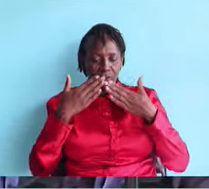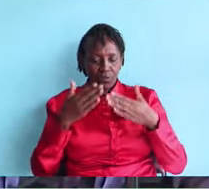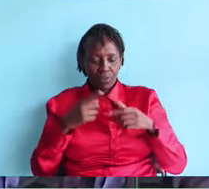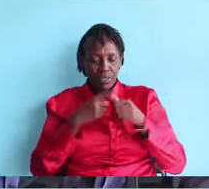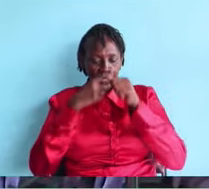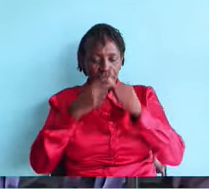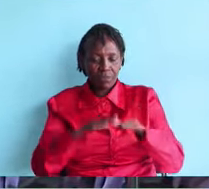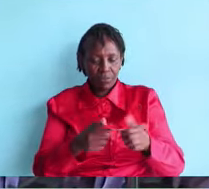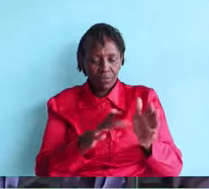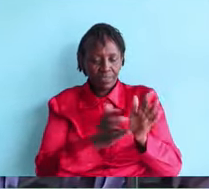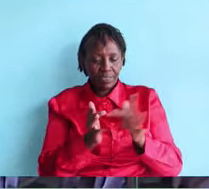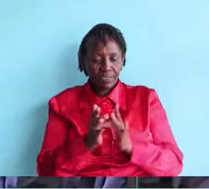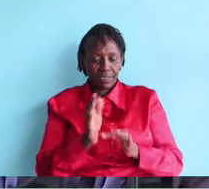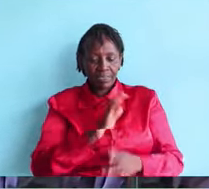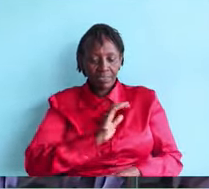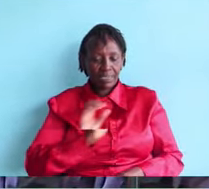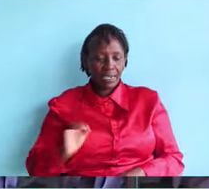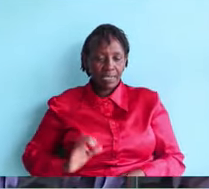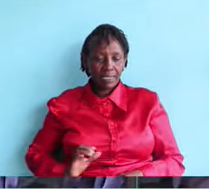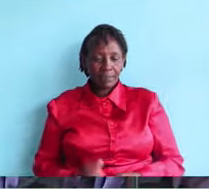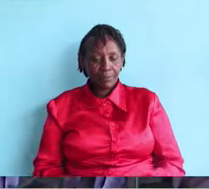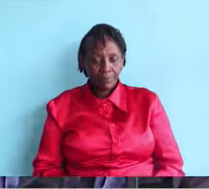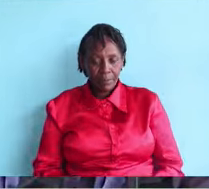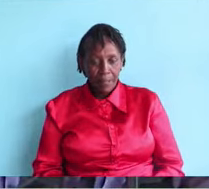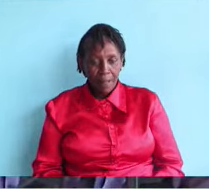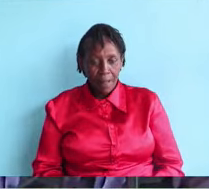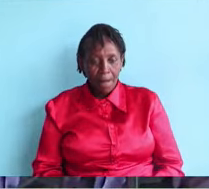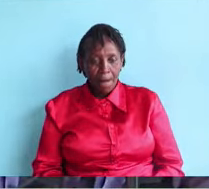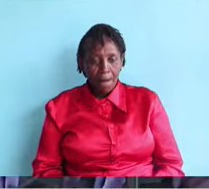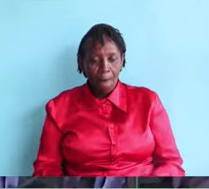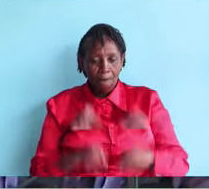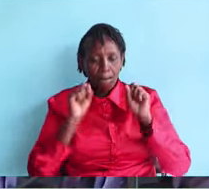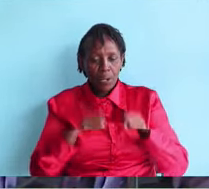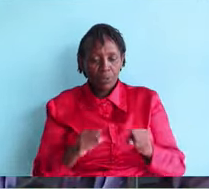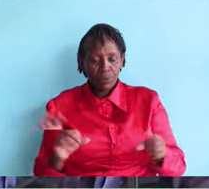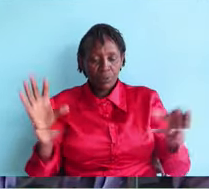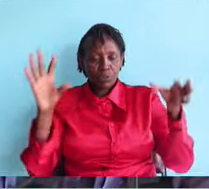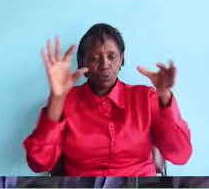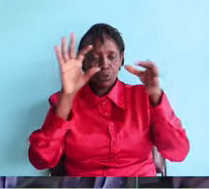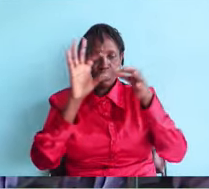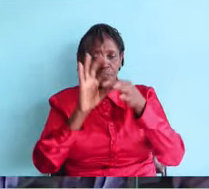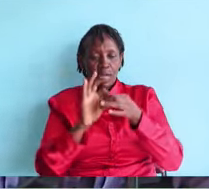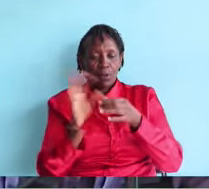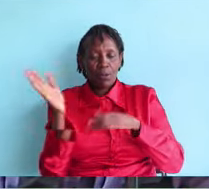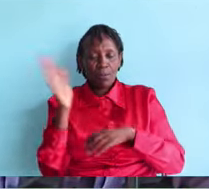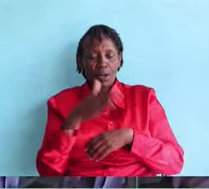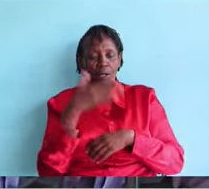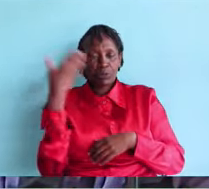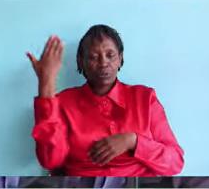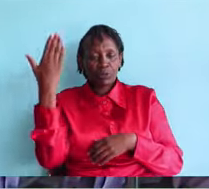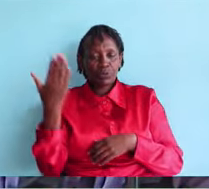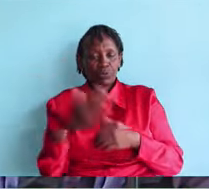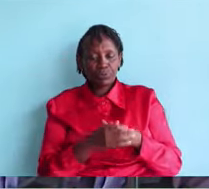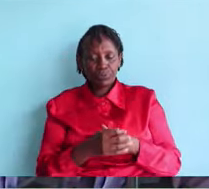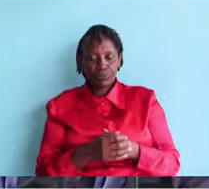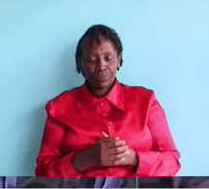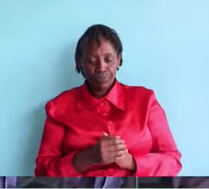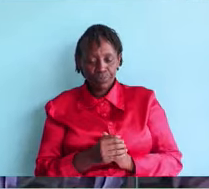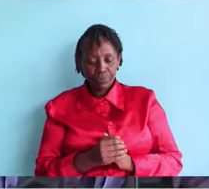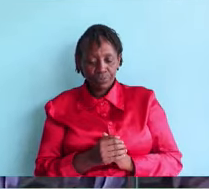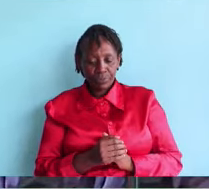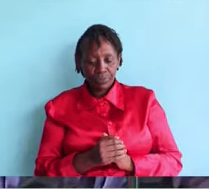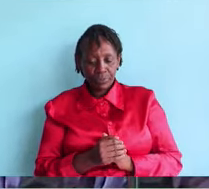who makes a way where there seems to be no way, that we can be reconciled and we can be known as the children of the Most High